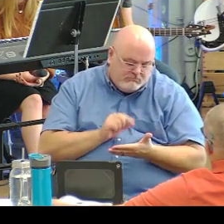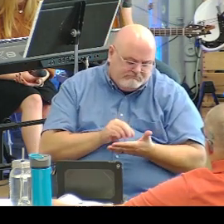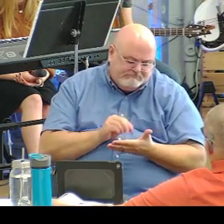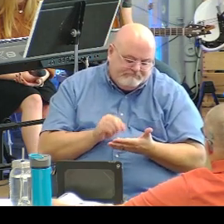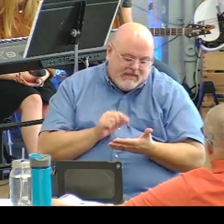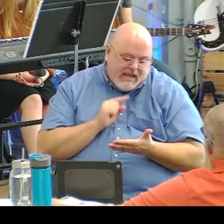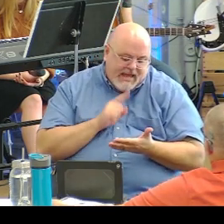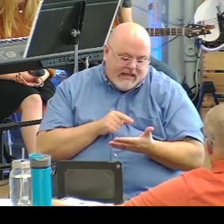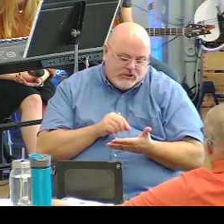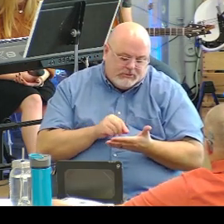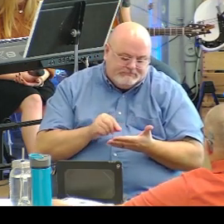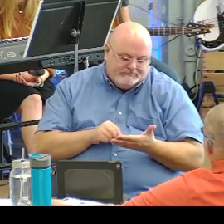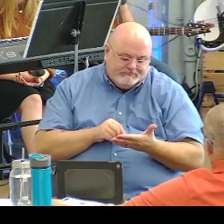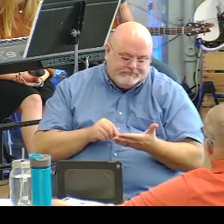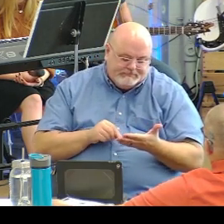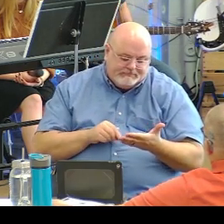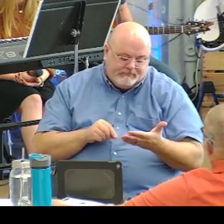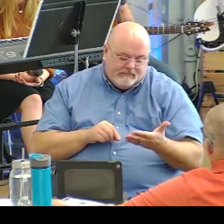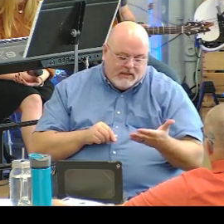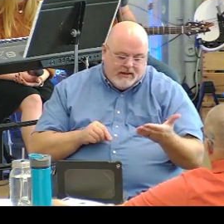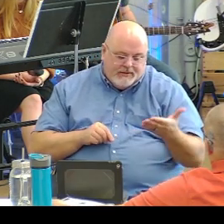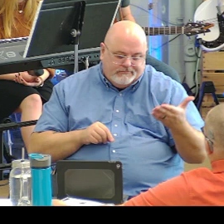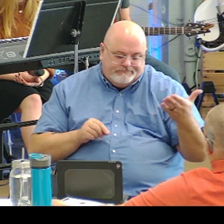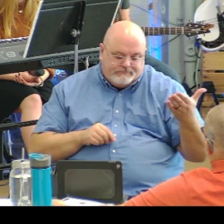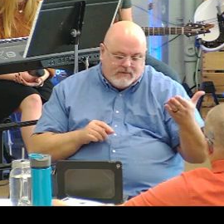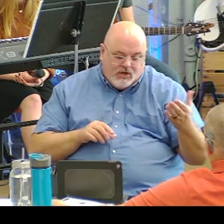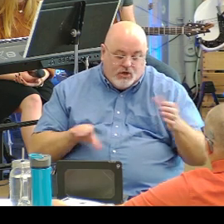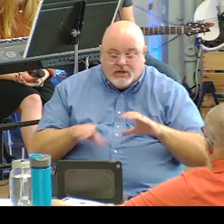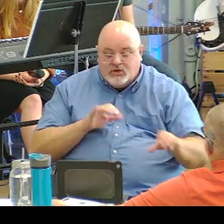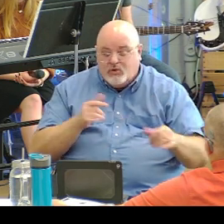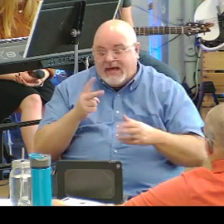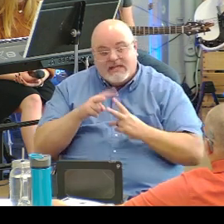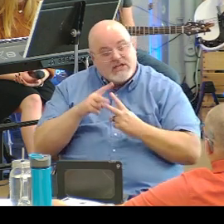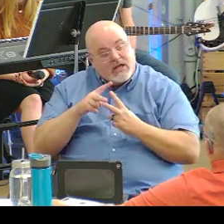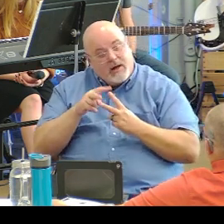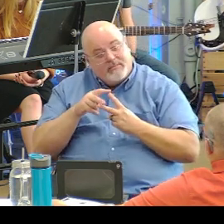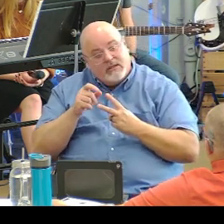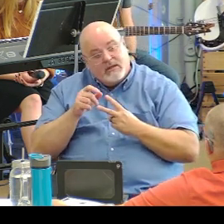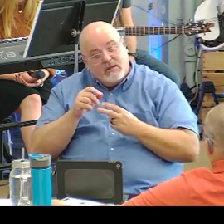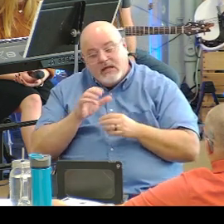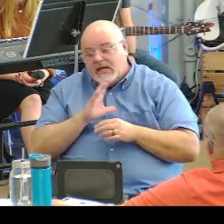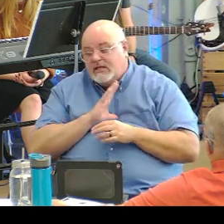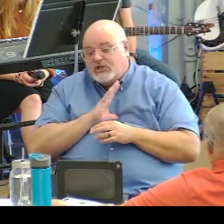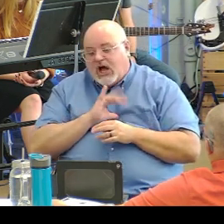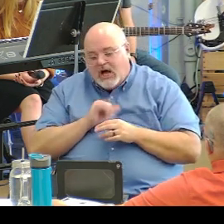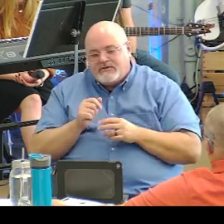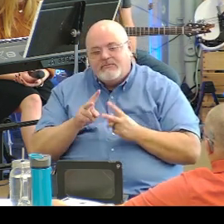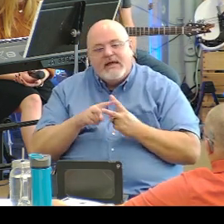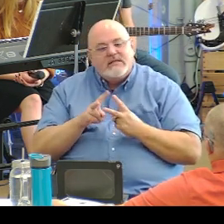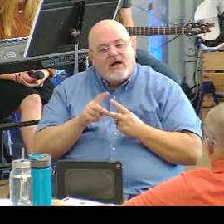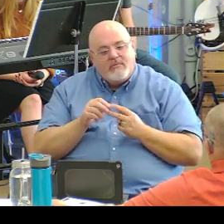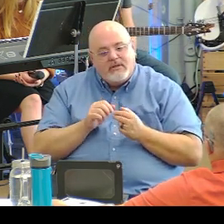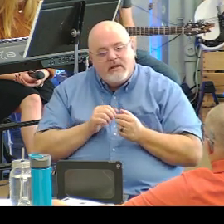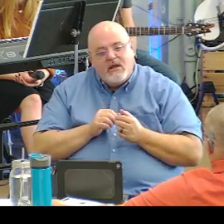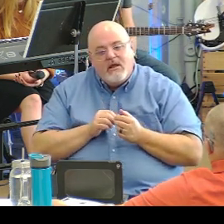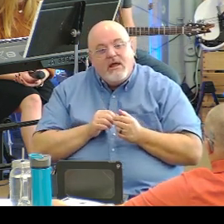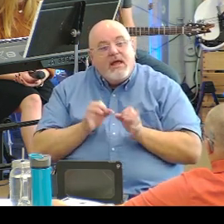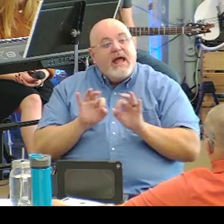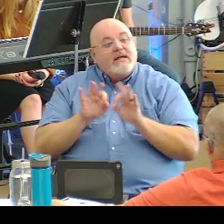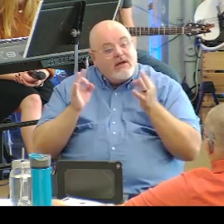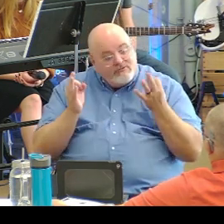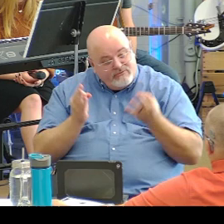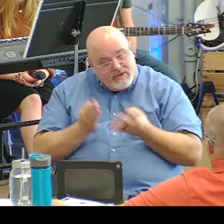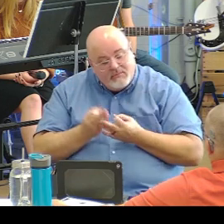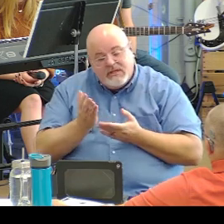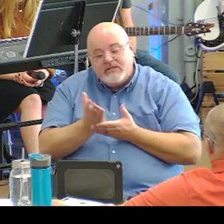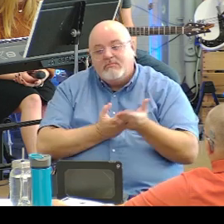your answers to those questions are, just penciling them in. You can do that as a couple. It's a great thing to do as a married couple. You can do that as a family, as